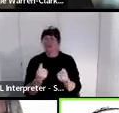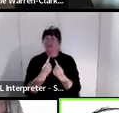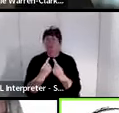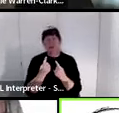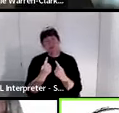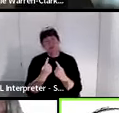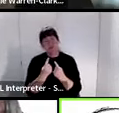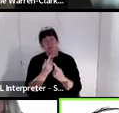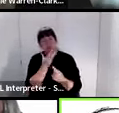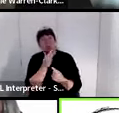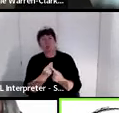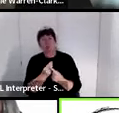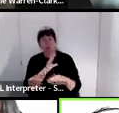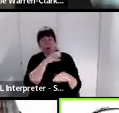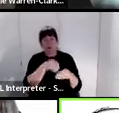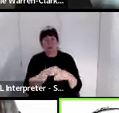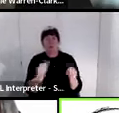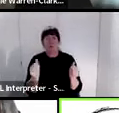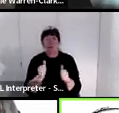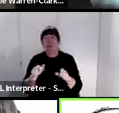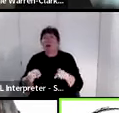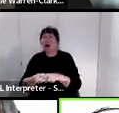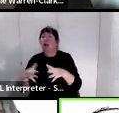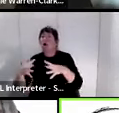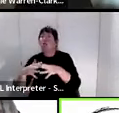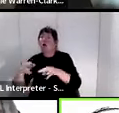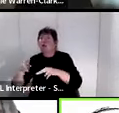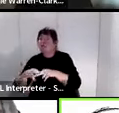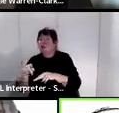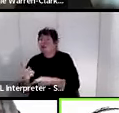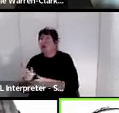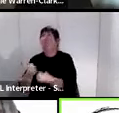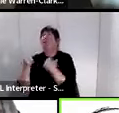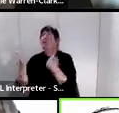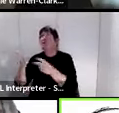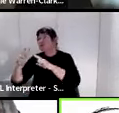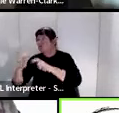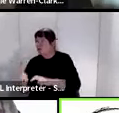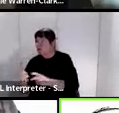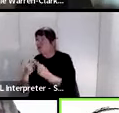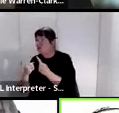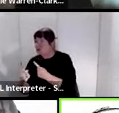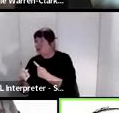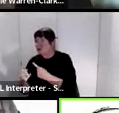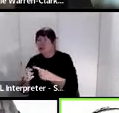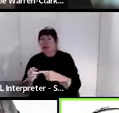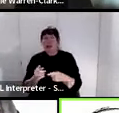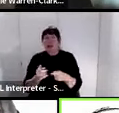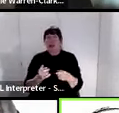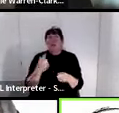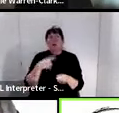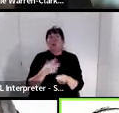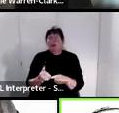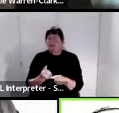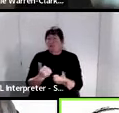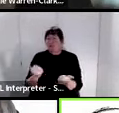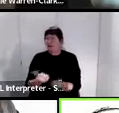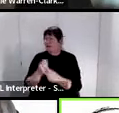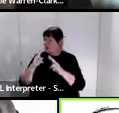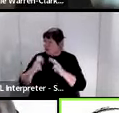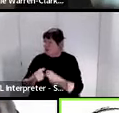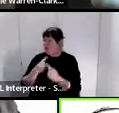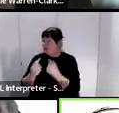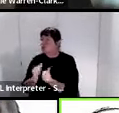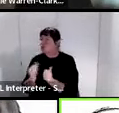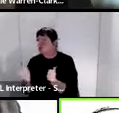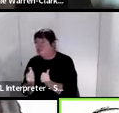Forrester's done a heap of work there. There is already stuff there, you don't have to start from scratch, that you could use if you were